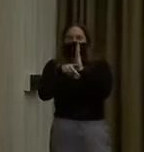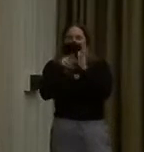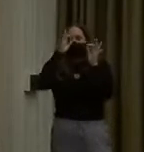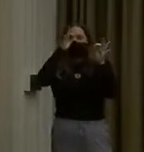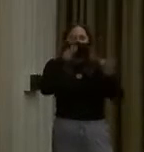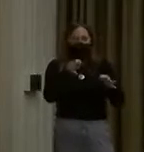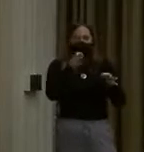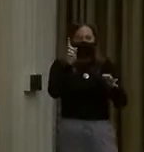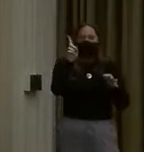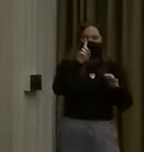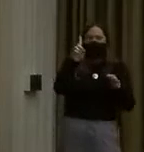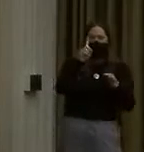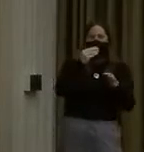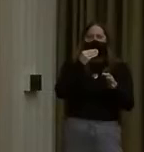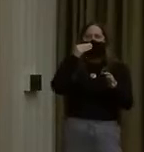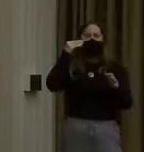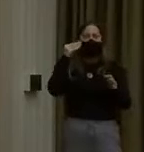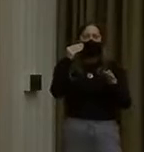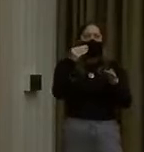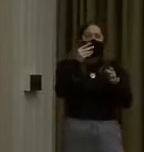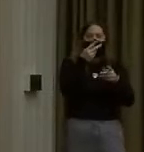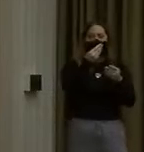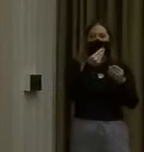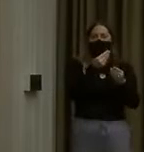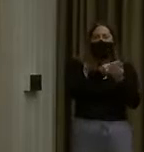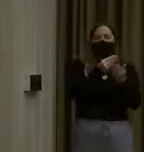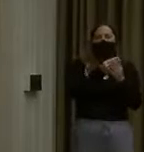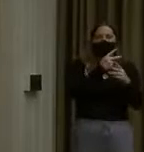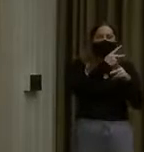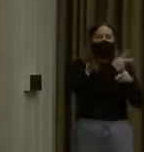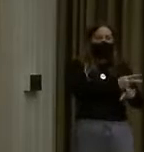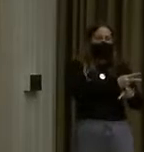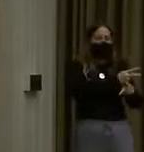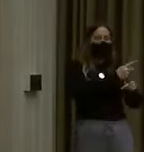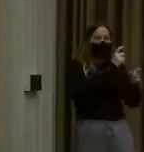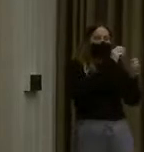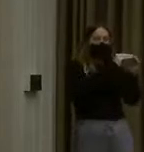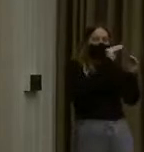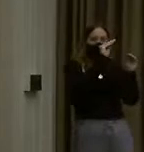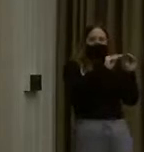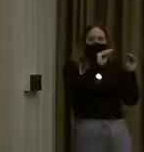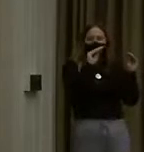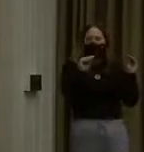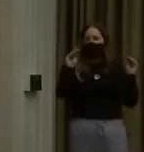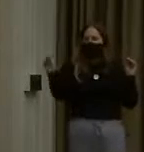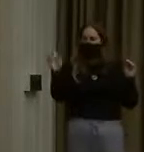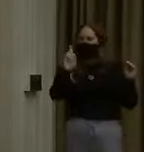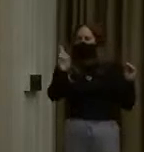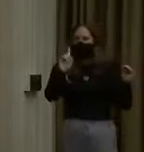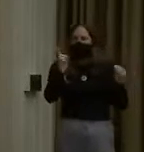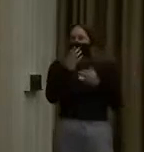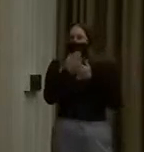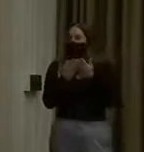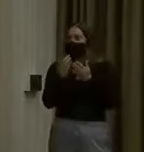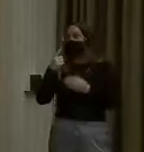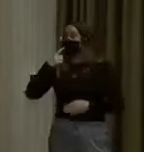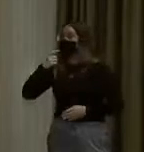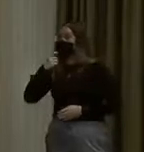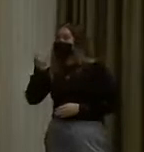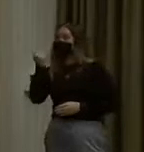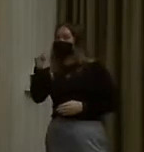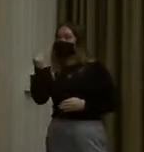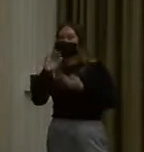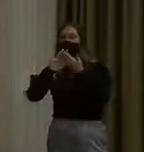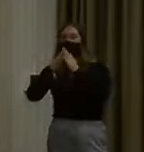allocate home mortgage loans. If you were in these red and sometimes yellow communities, or yellow line communities, you